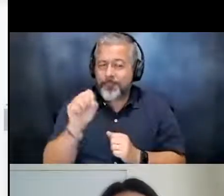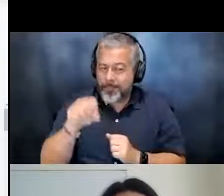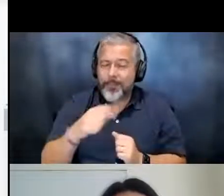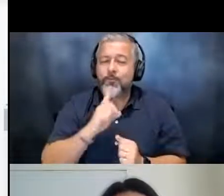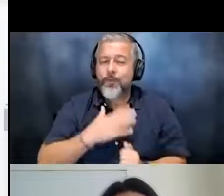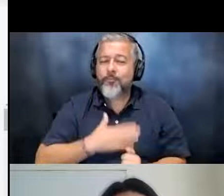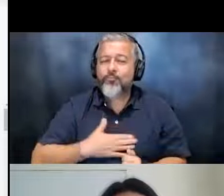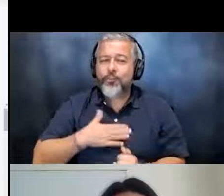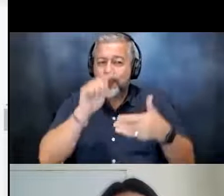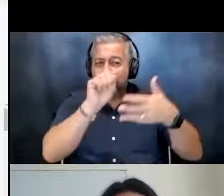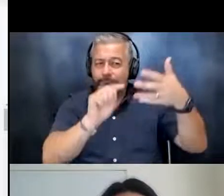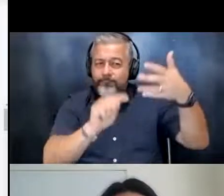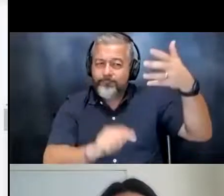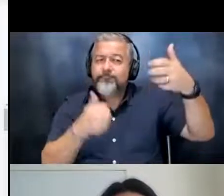these.